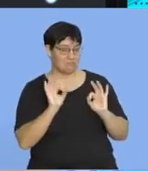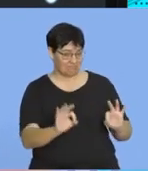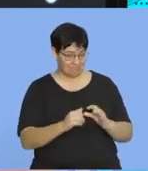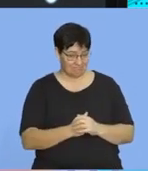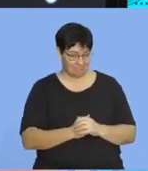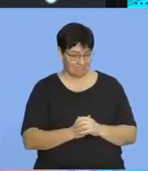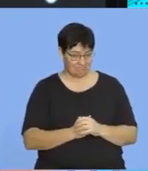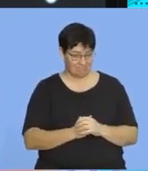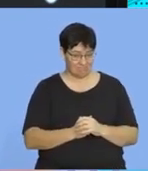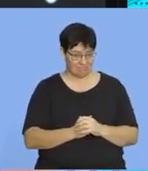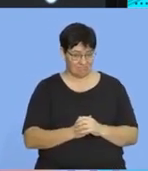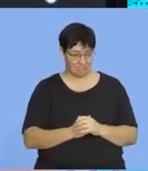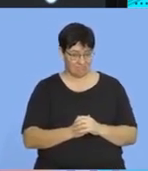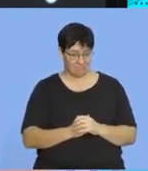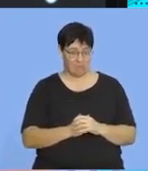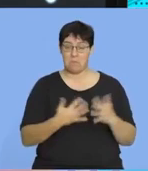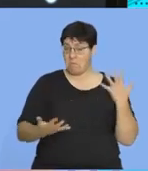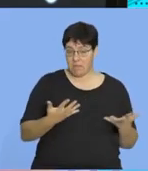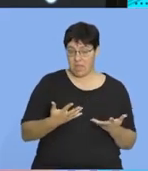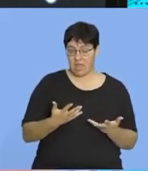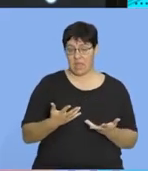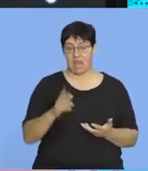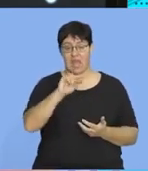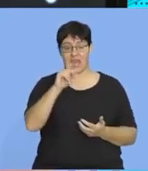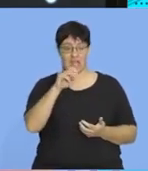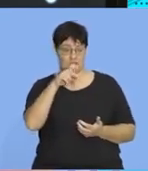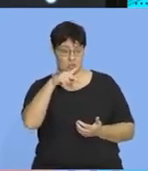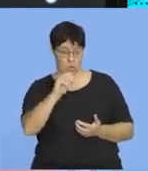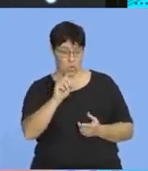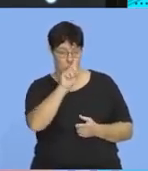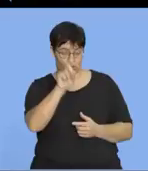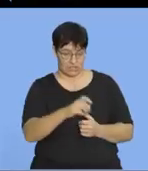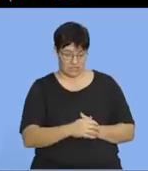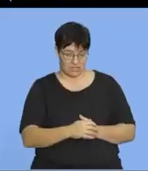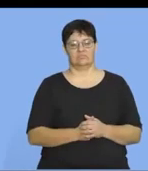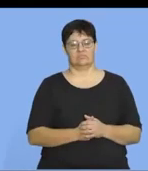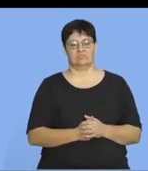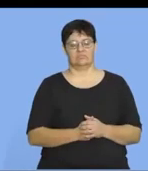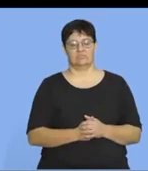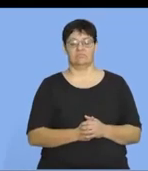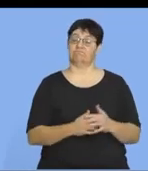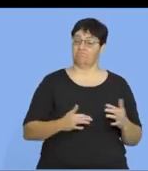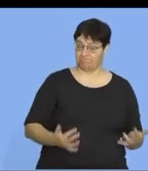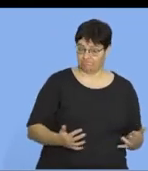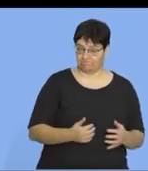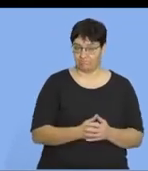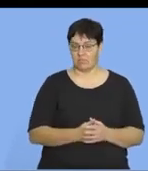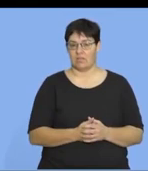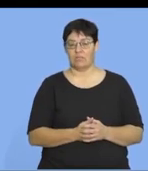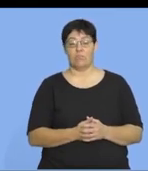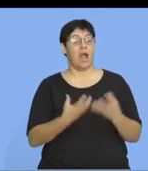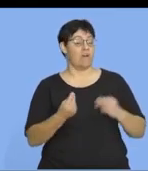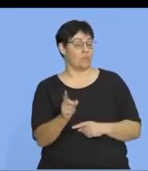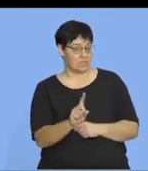type question. But what if we do a ratio question? So, we have